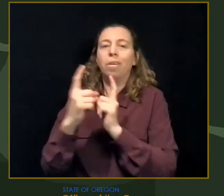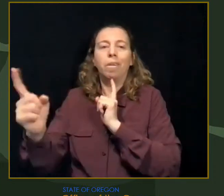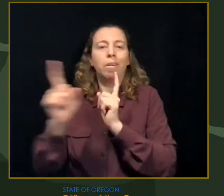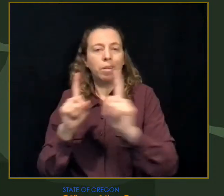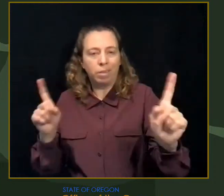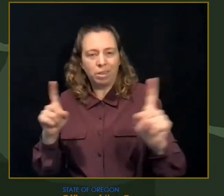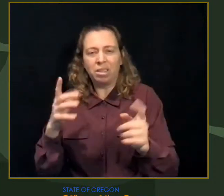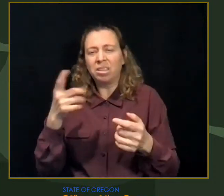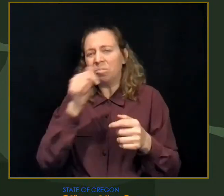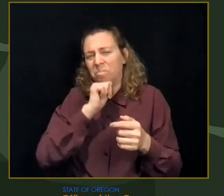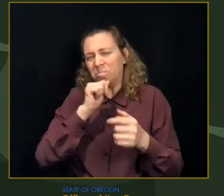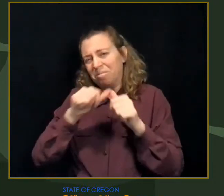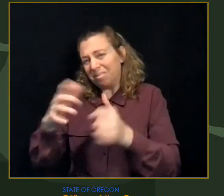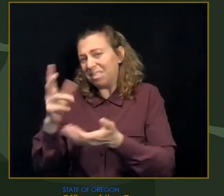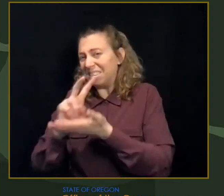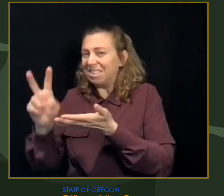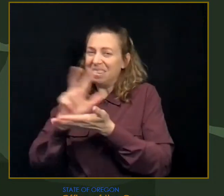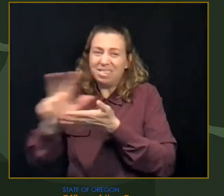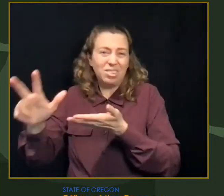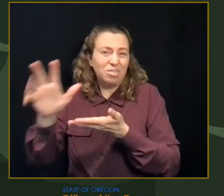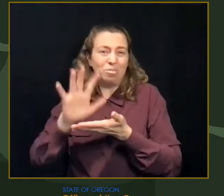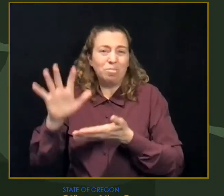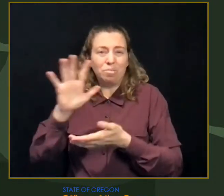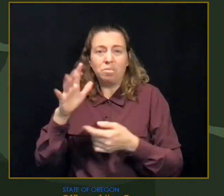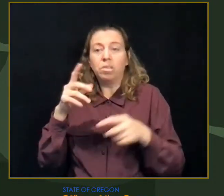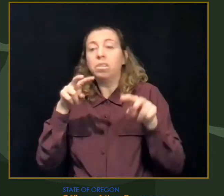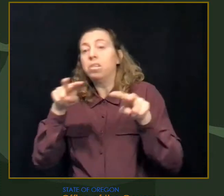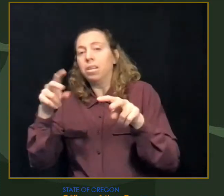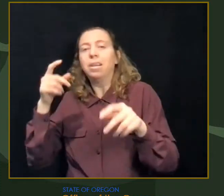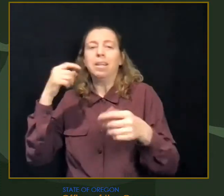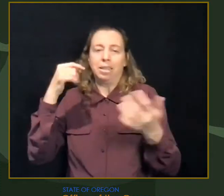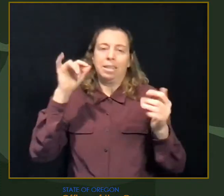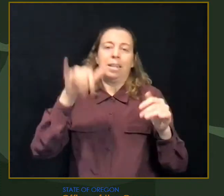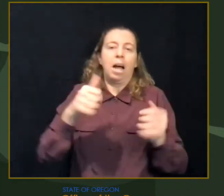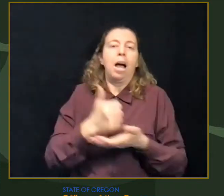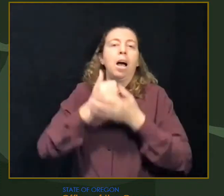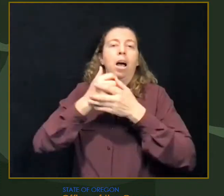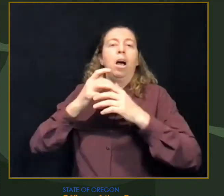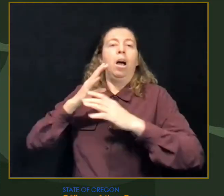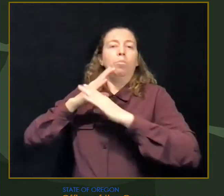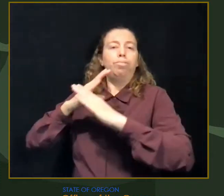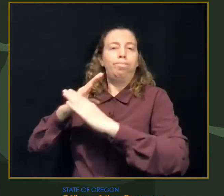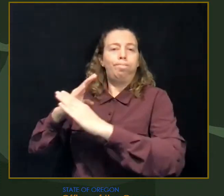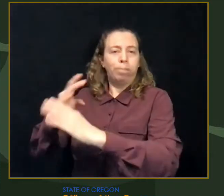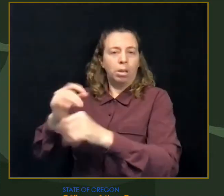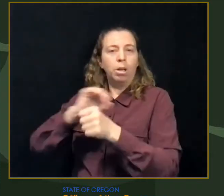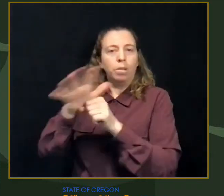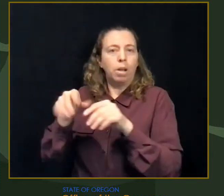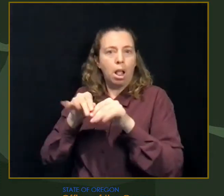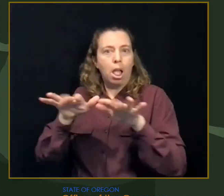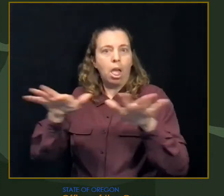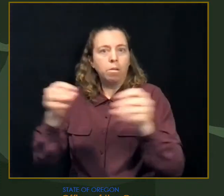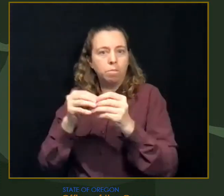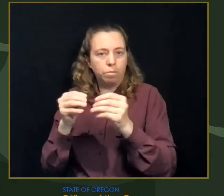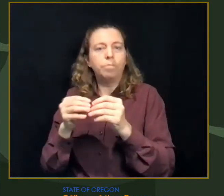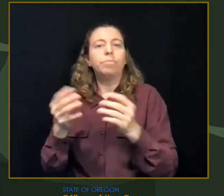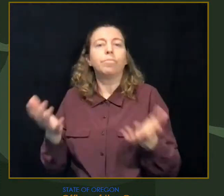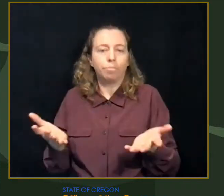much more under control, and that we won't continue to see the loss of life and people suffering in the hospital that we do right now.